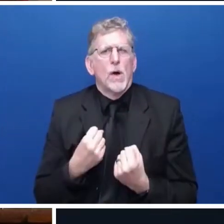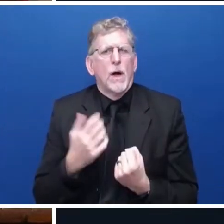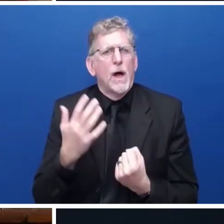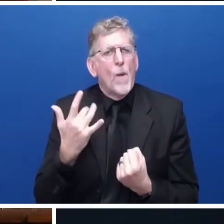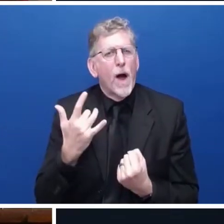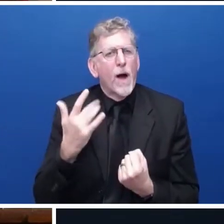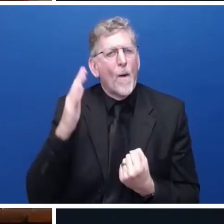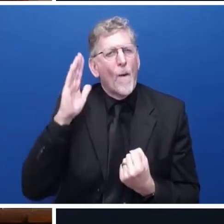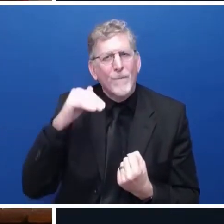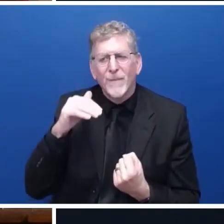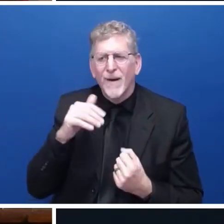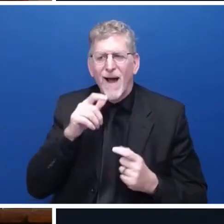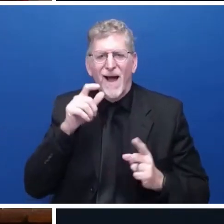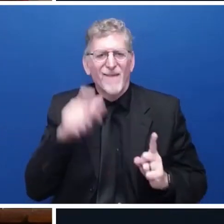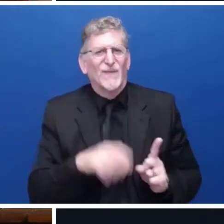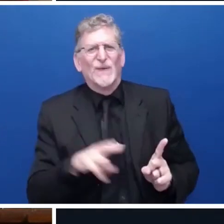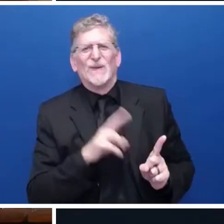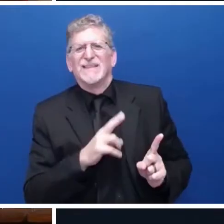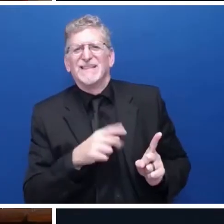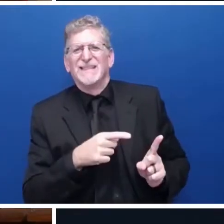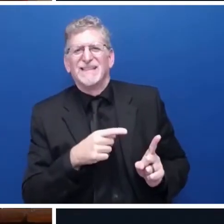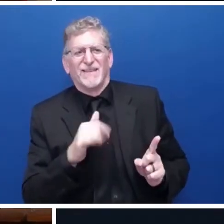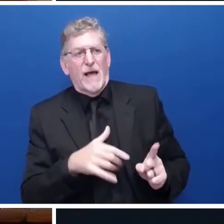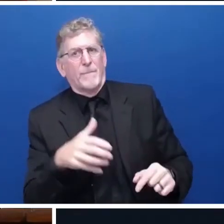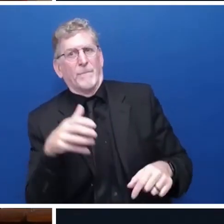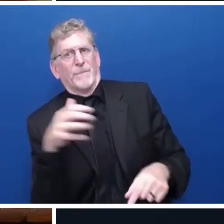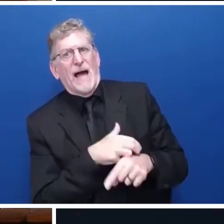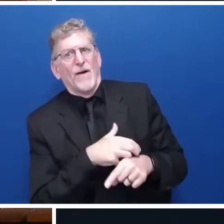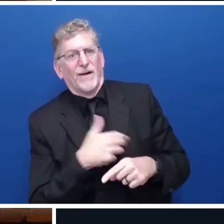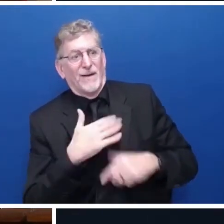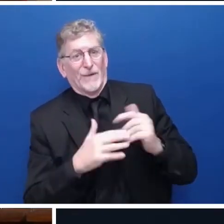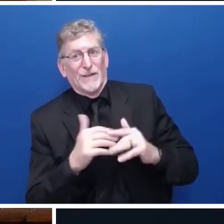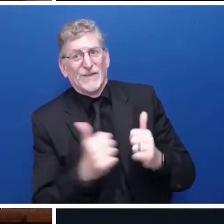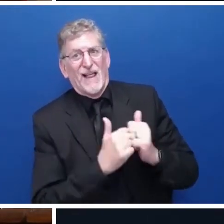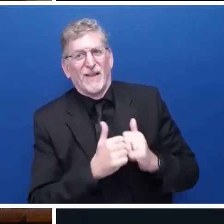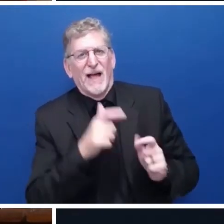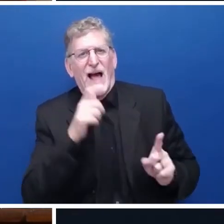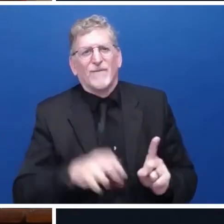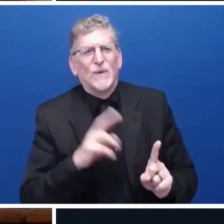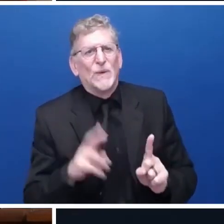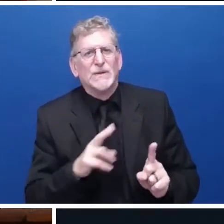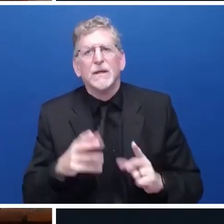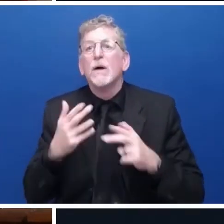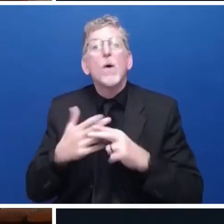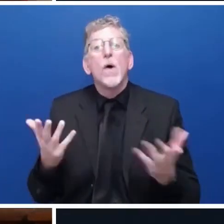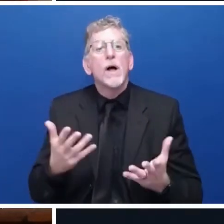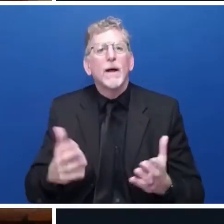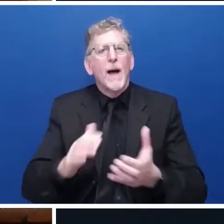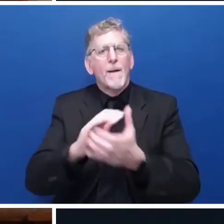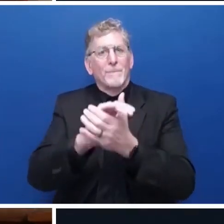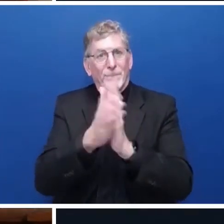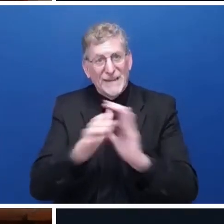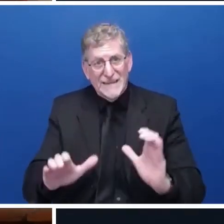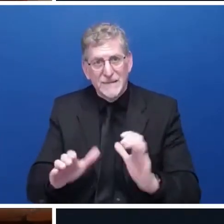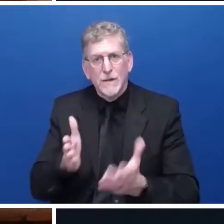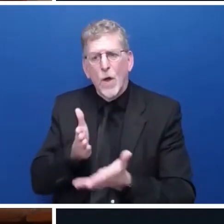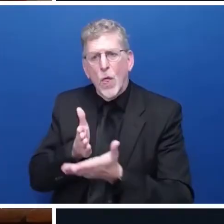built together. It's really called peace through strength, and it's been very, very effective.